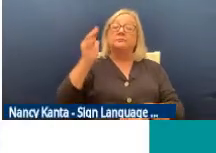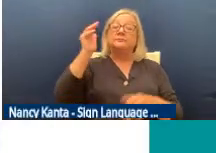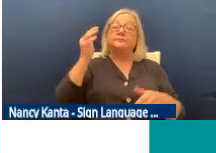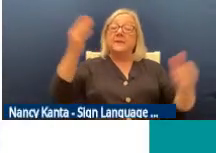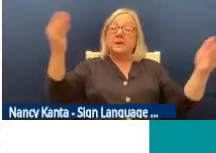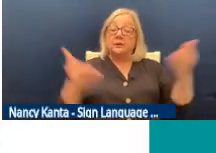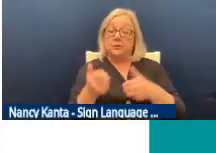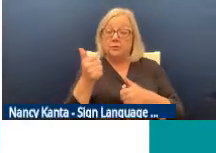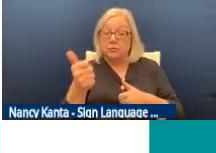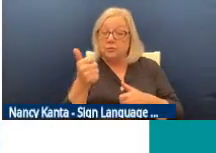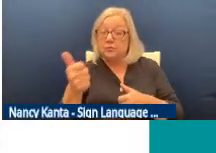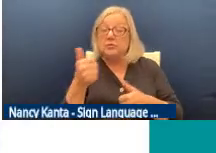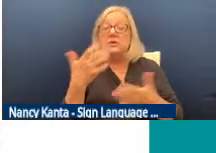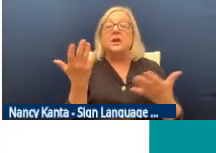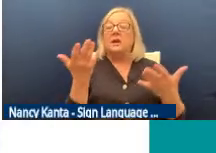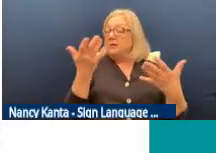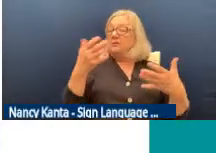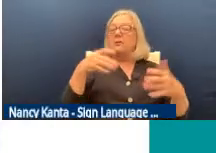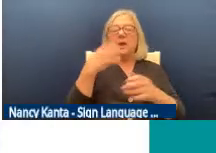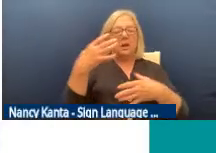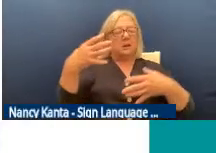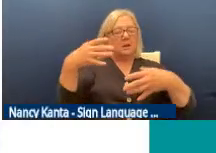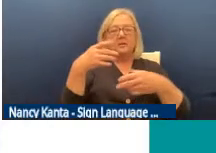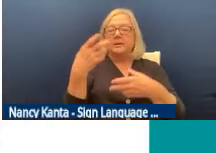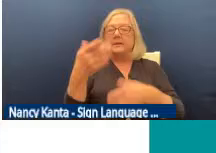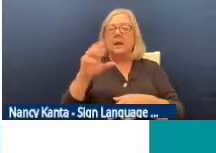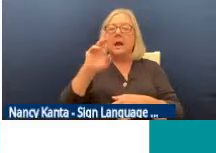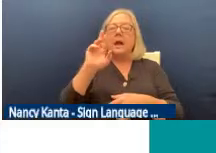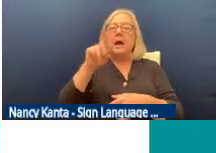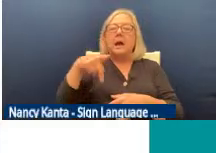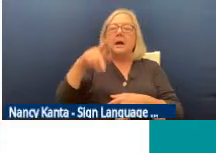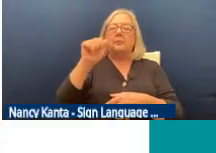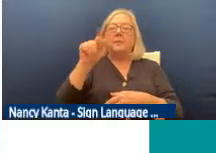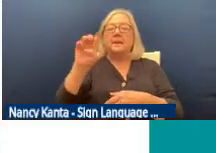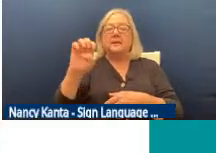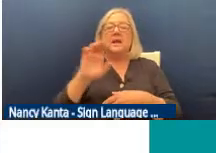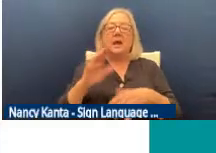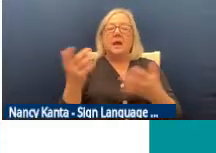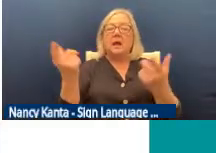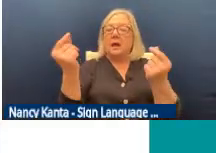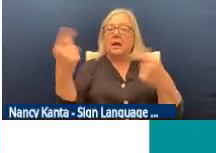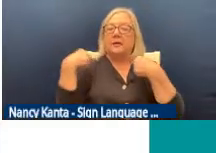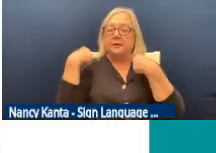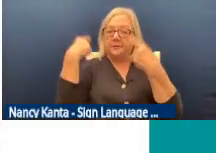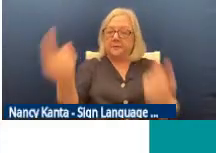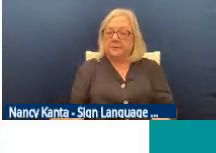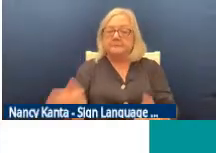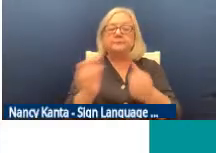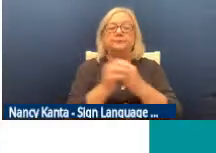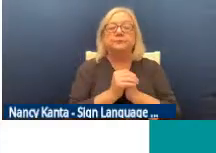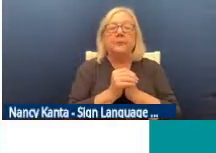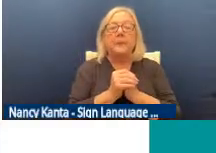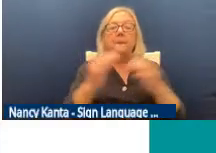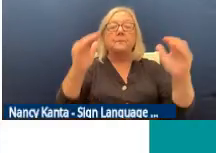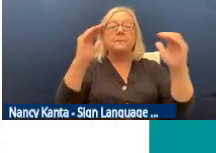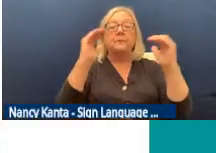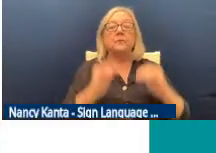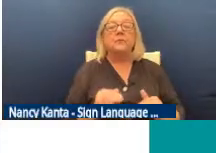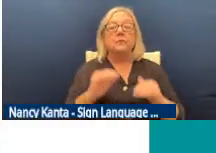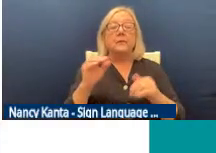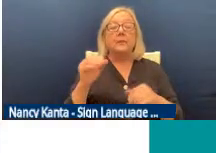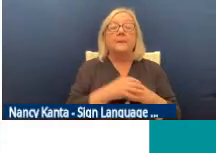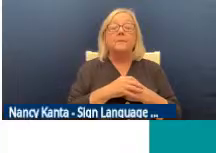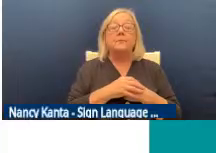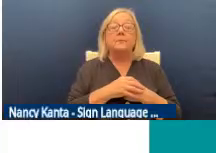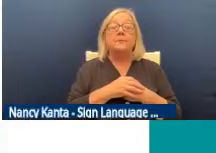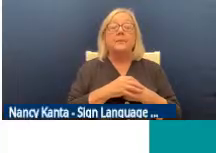their perspective on their agencies. Next, we'll have program updates on funding and